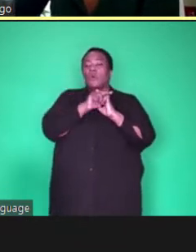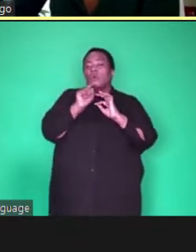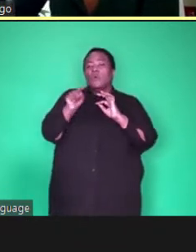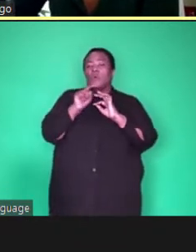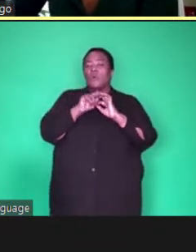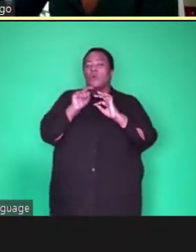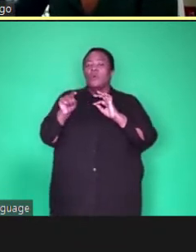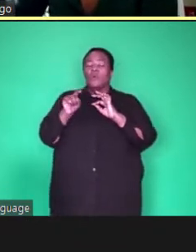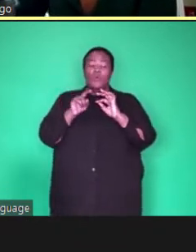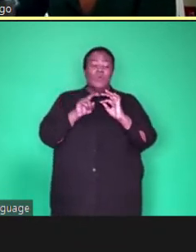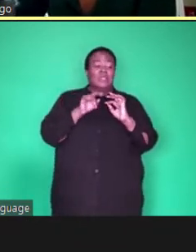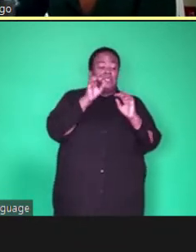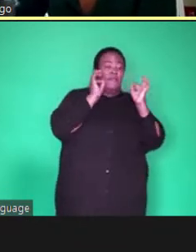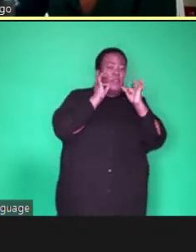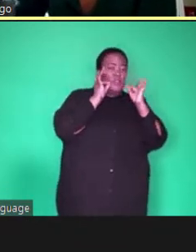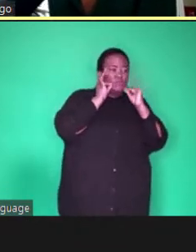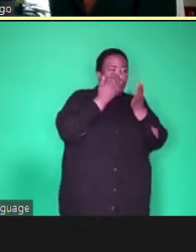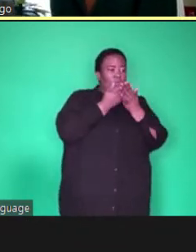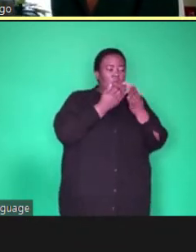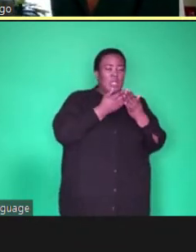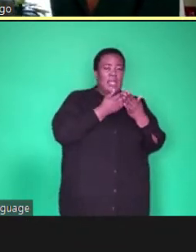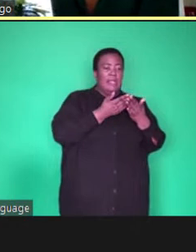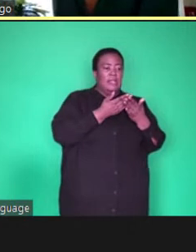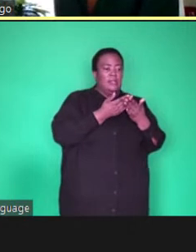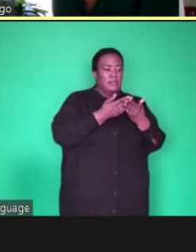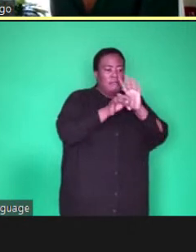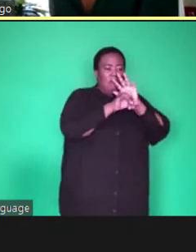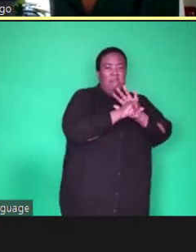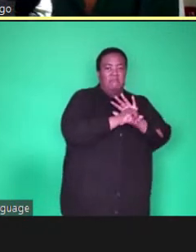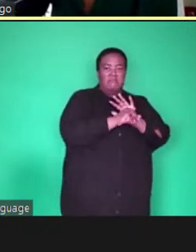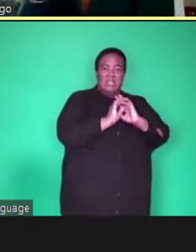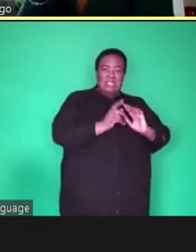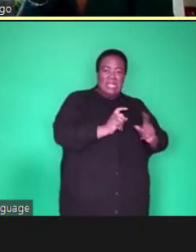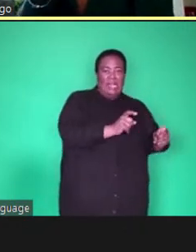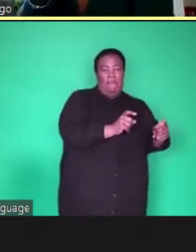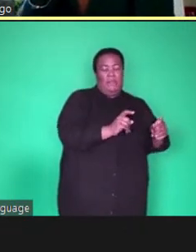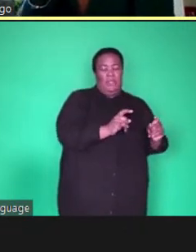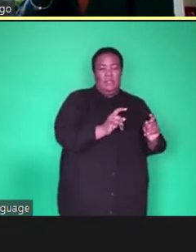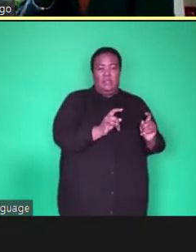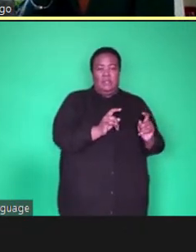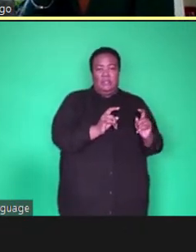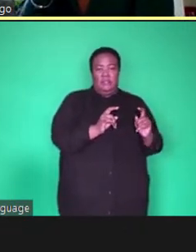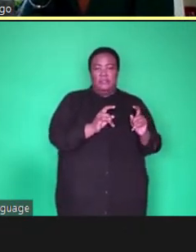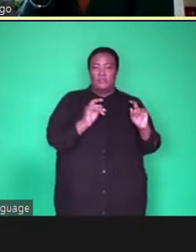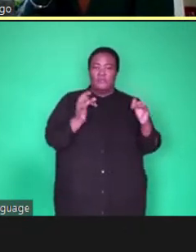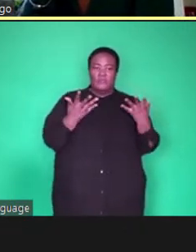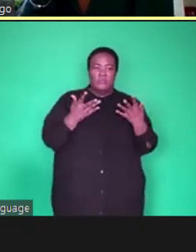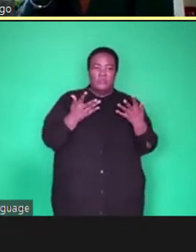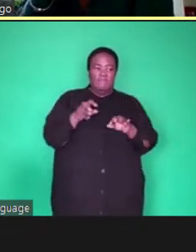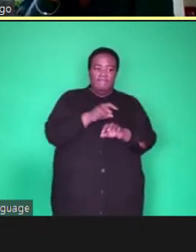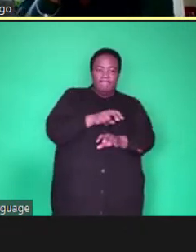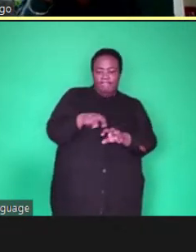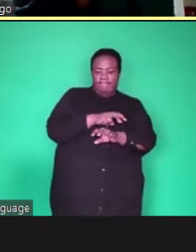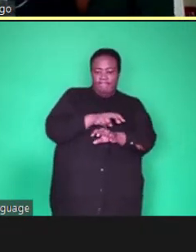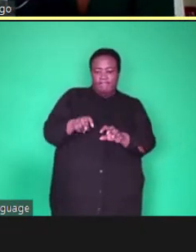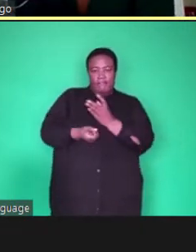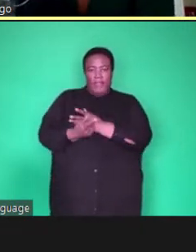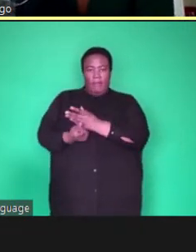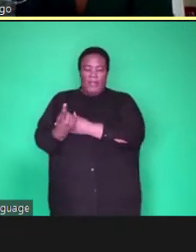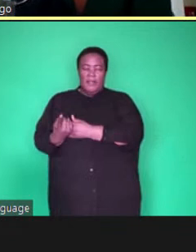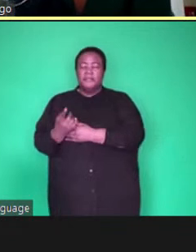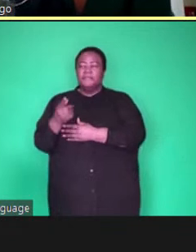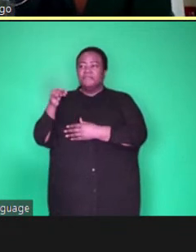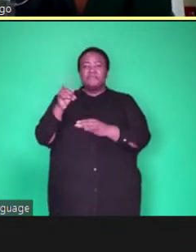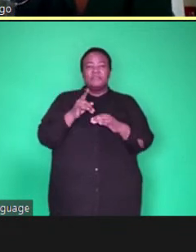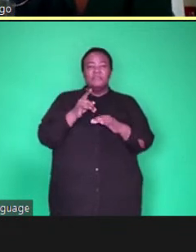they're happening in sort of nowcasting rather than forecasting what's going to happen in 5 or 10 years.